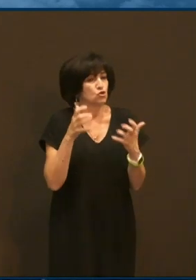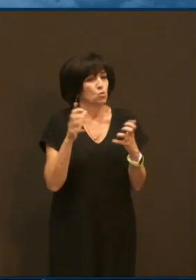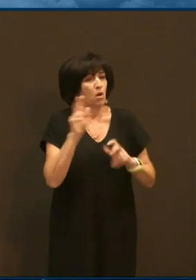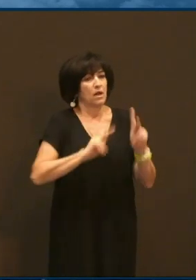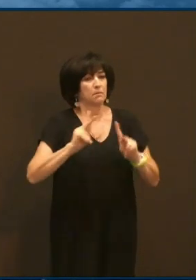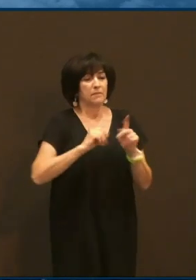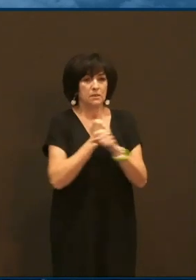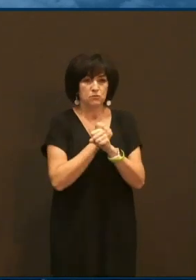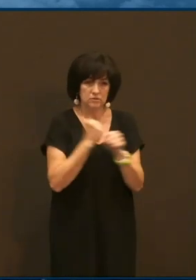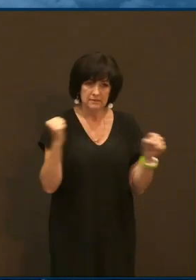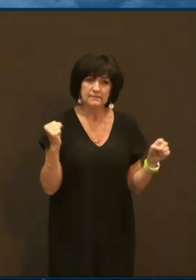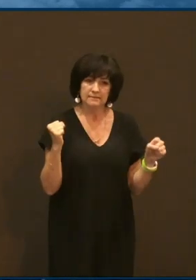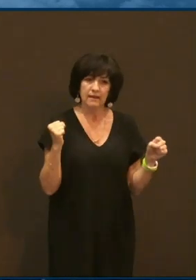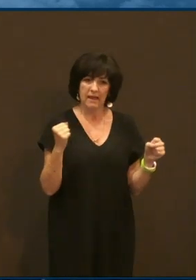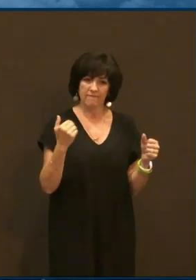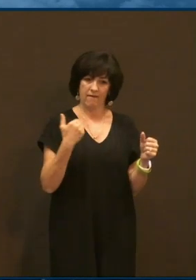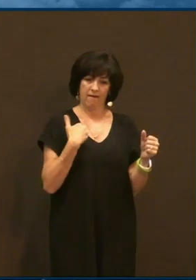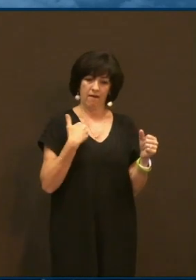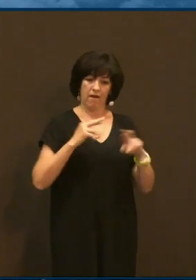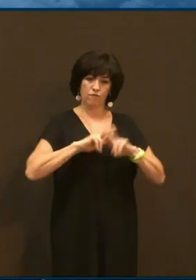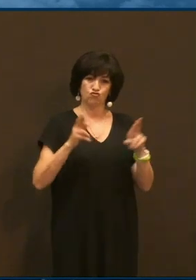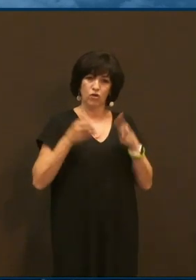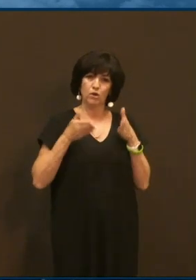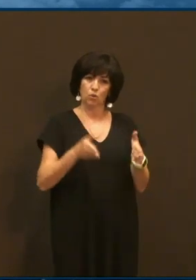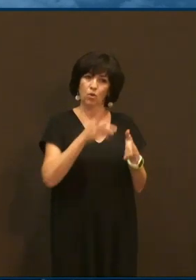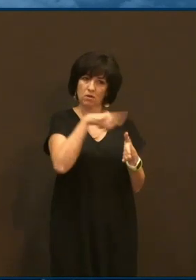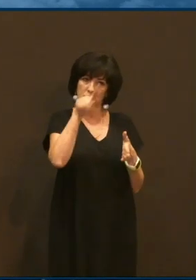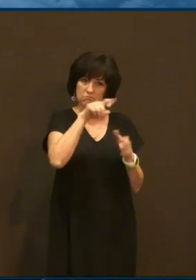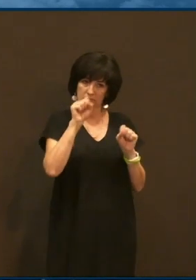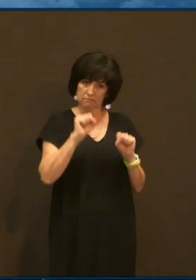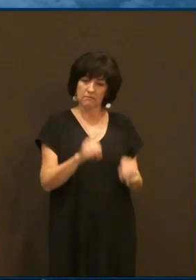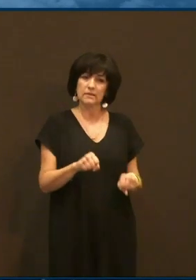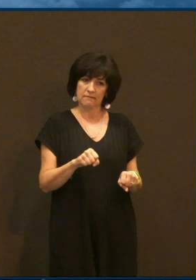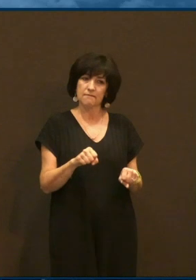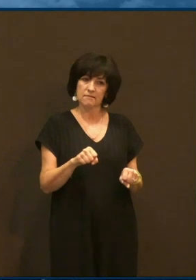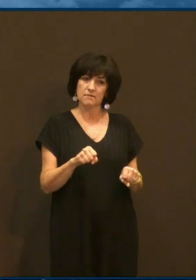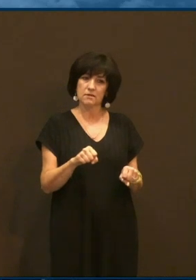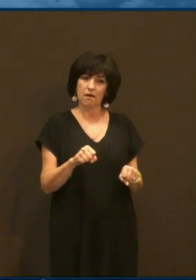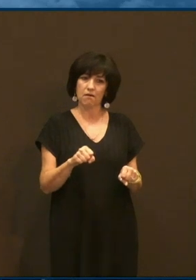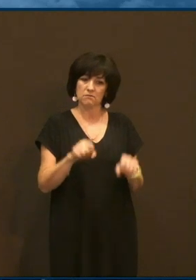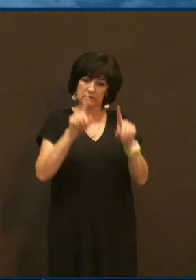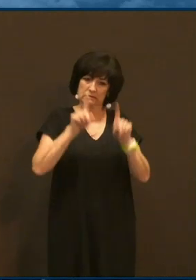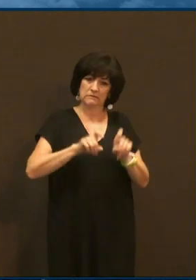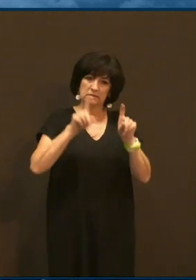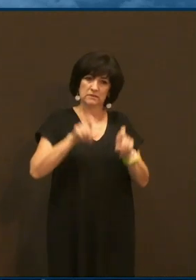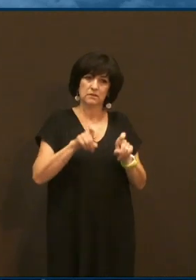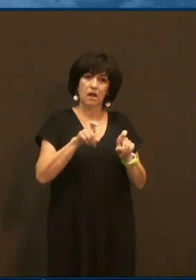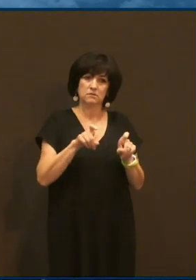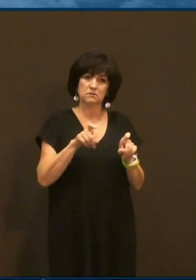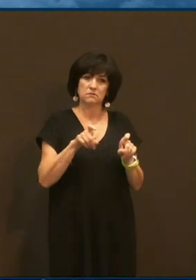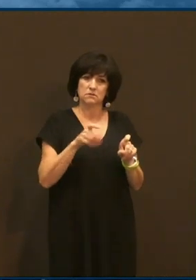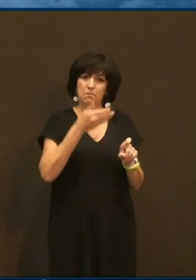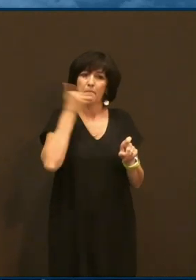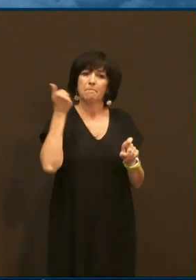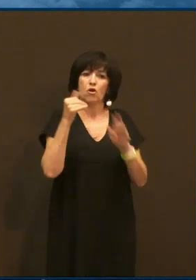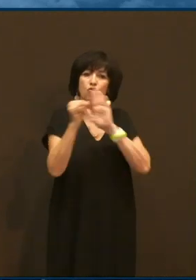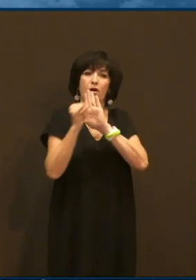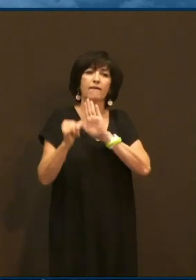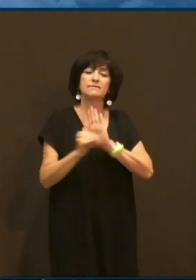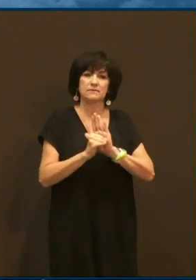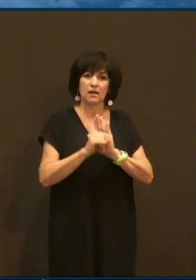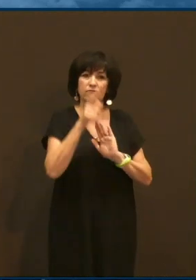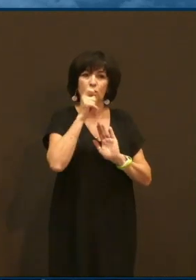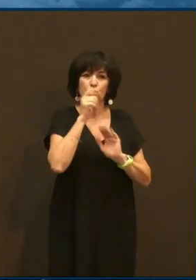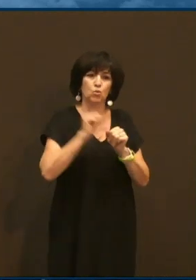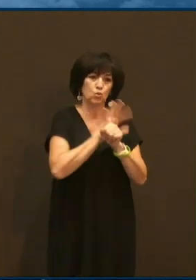and have a path forward to make sure we keep those numbers that we looked at in the beginning on the declining trend. So with that, Governor, back